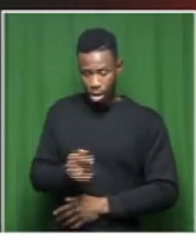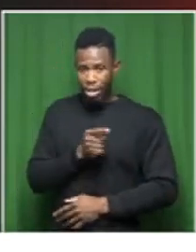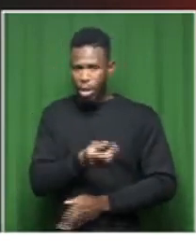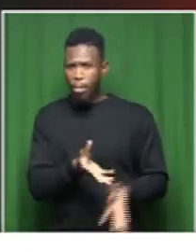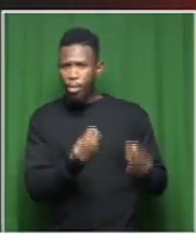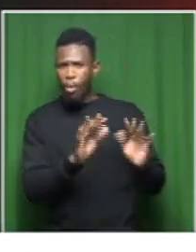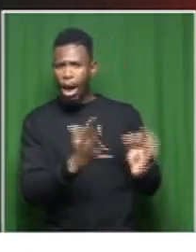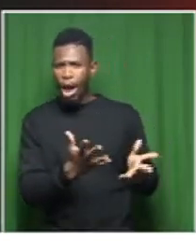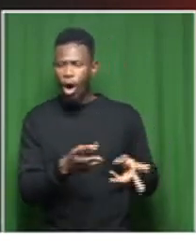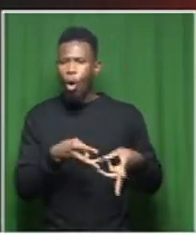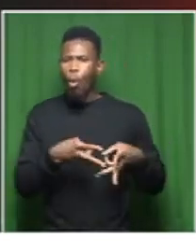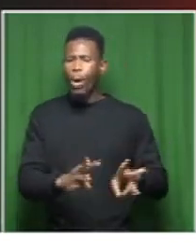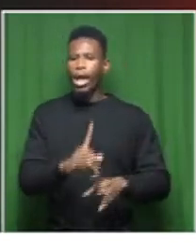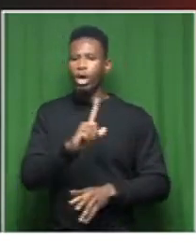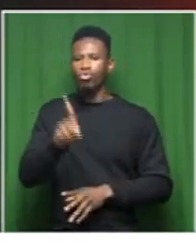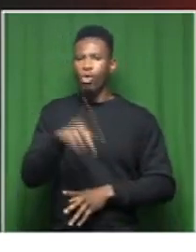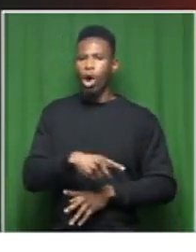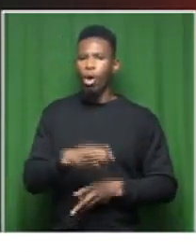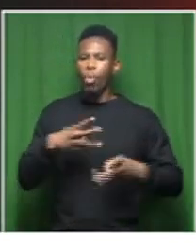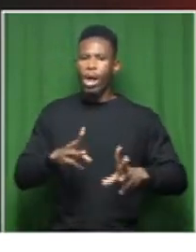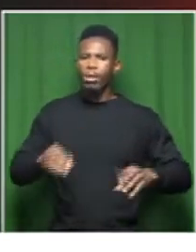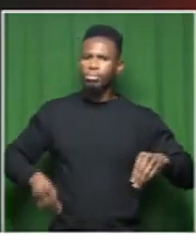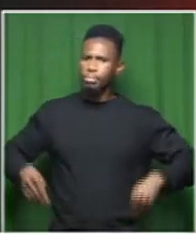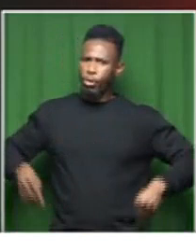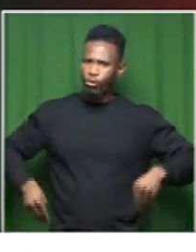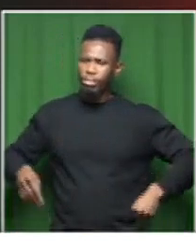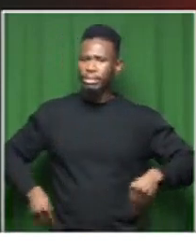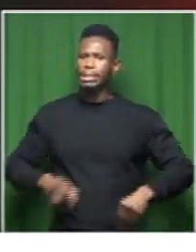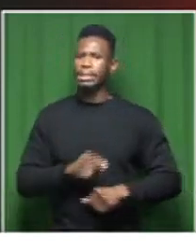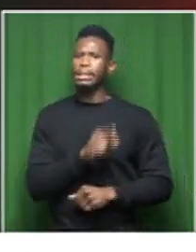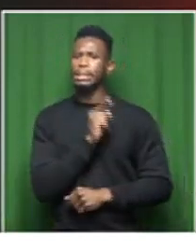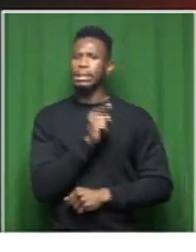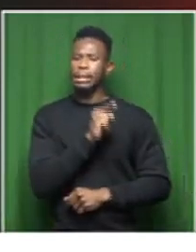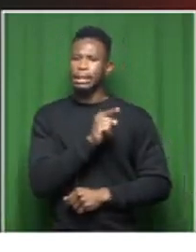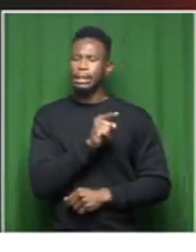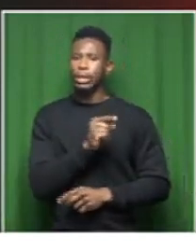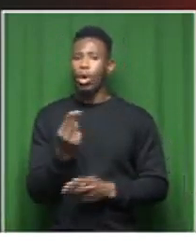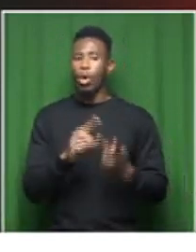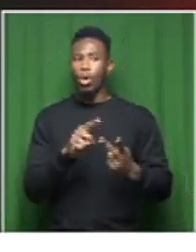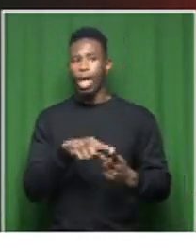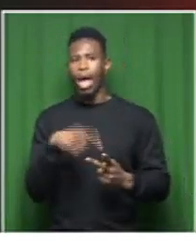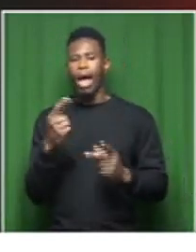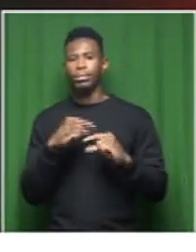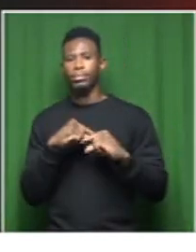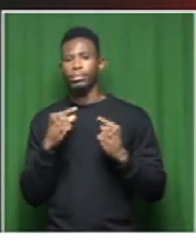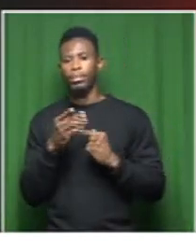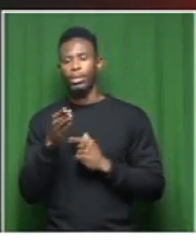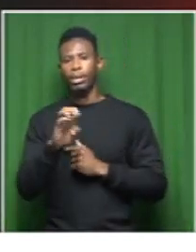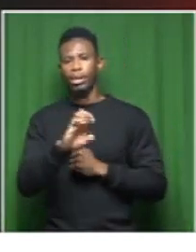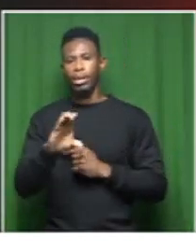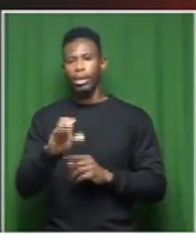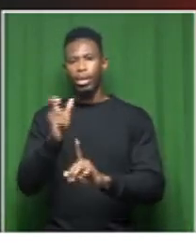acquired irregularly and fraudulently. And then I heard there's another reverend in Eastern Cape